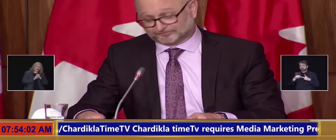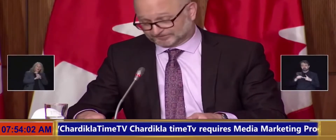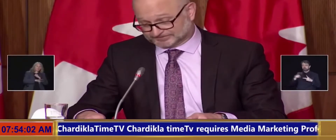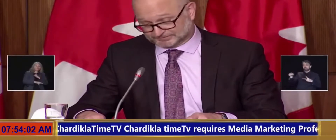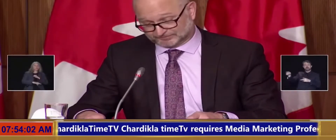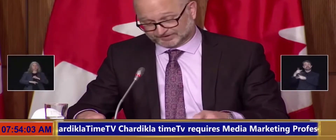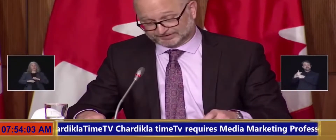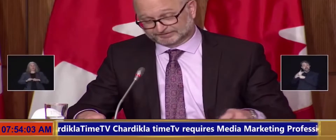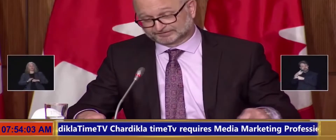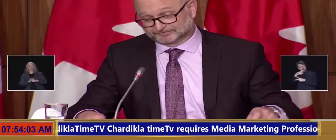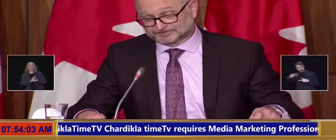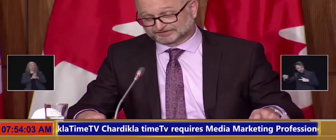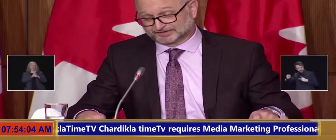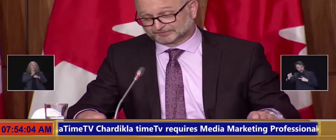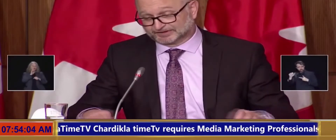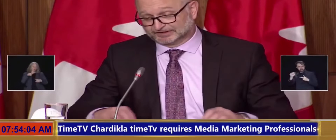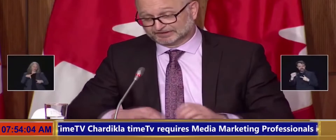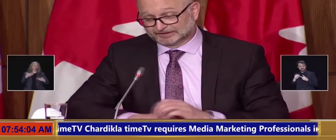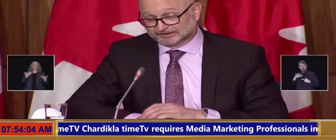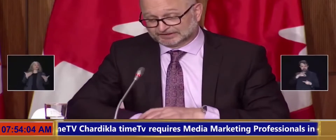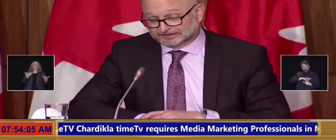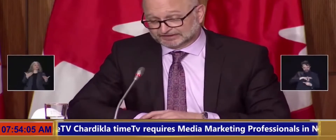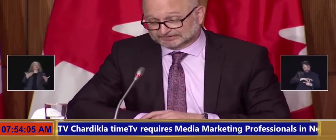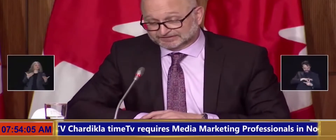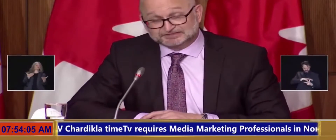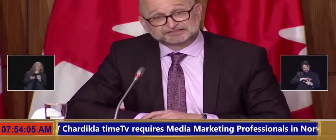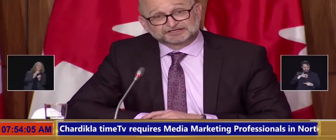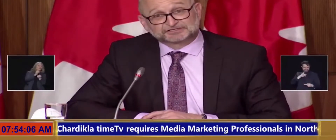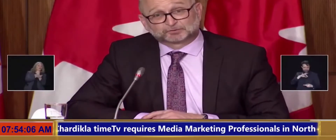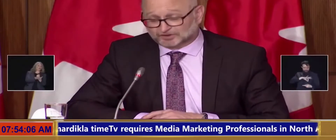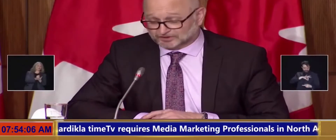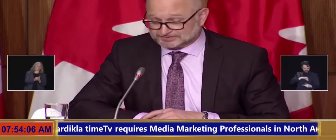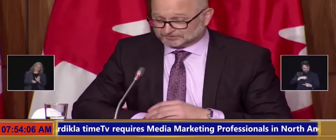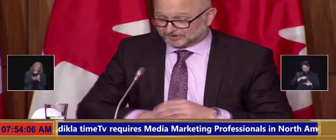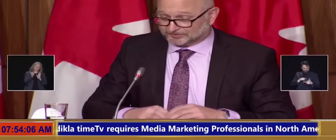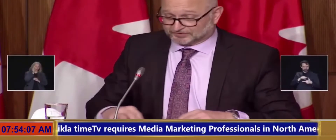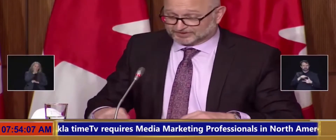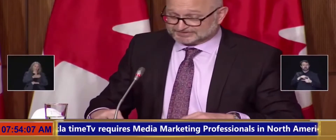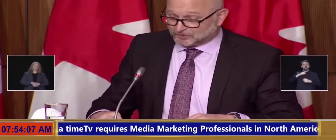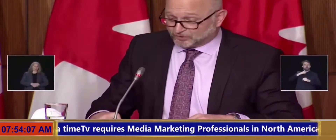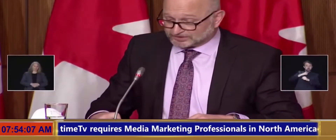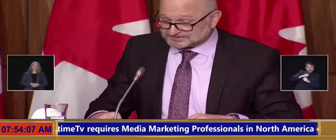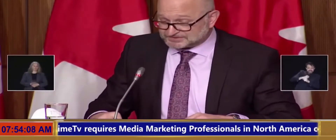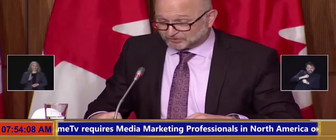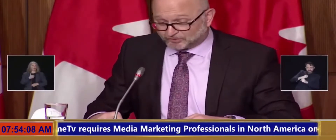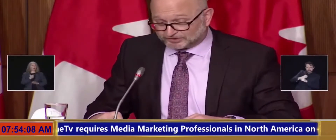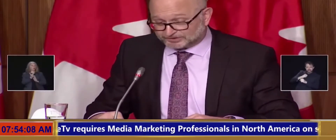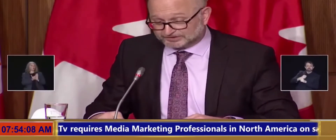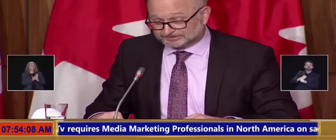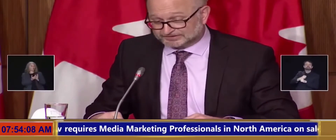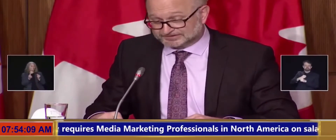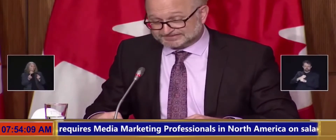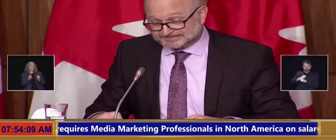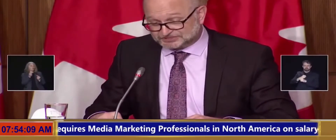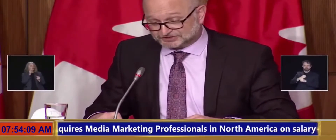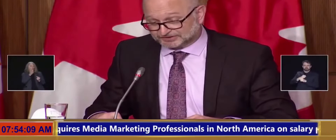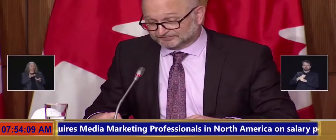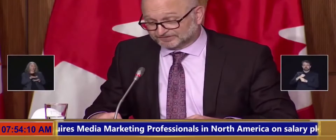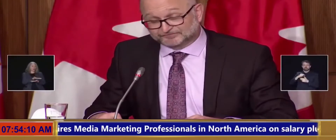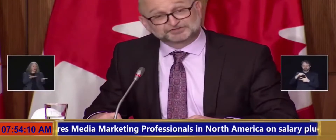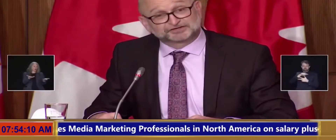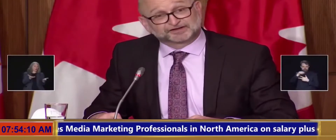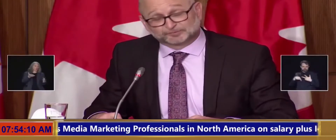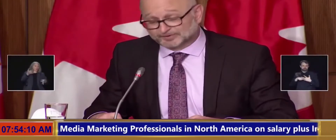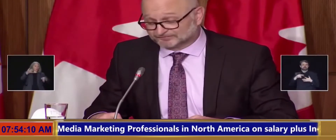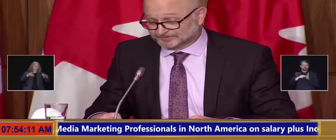an offer to provide conversion therapy. The legislation will also authorize courts to order the seizure